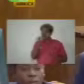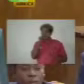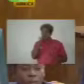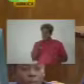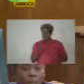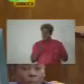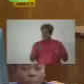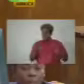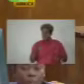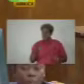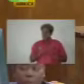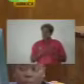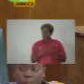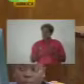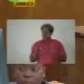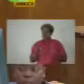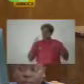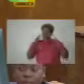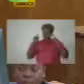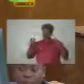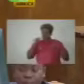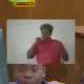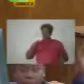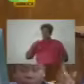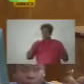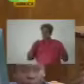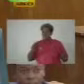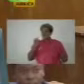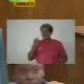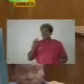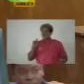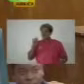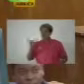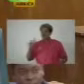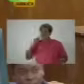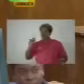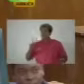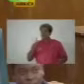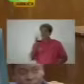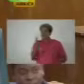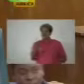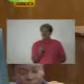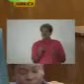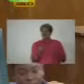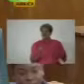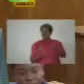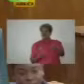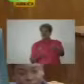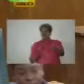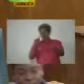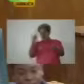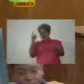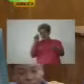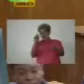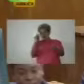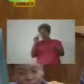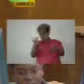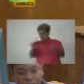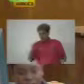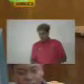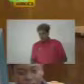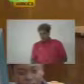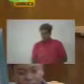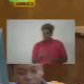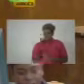investors that it could work. Not that we would do Fort Rocky as a standalone first zone.